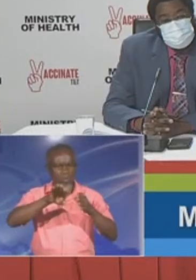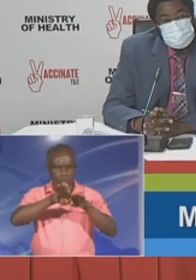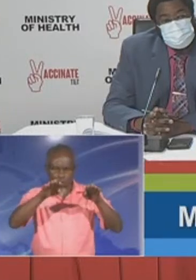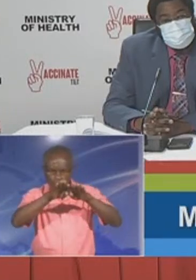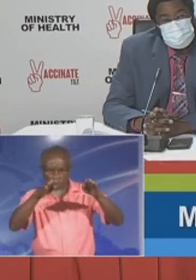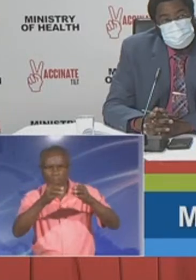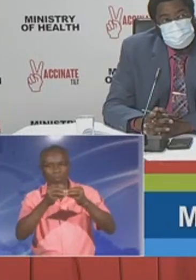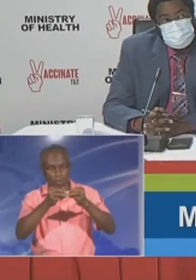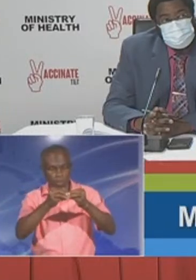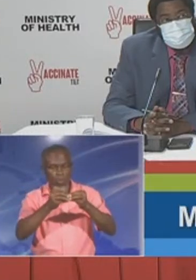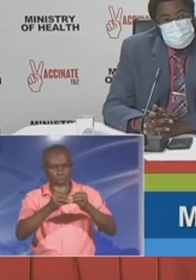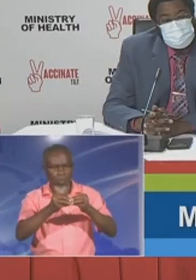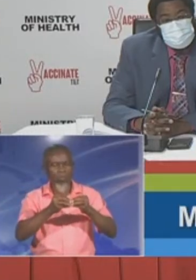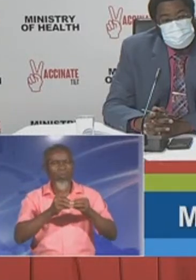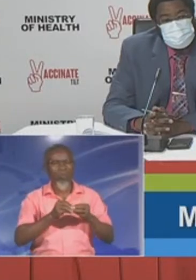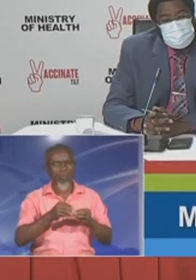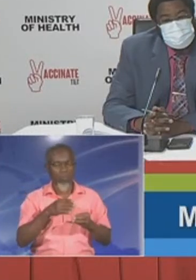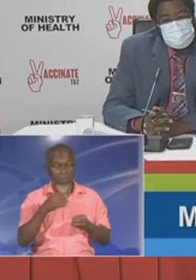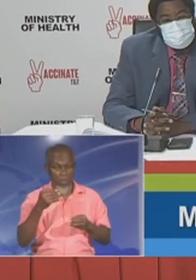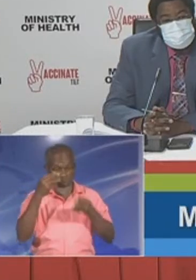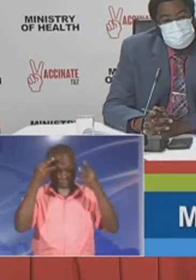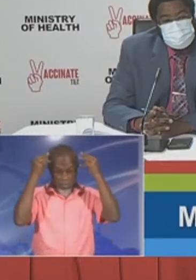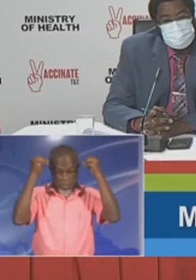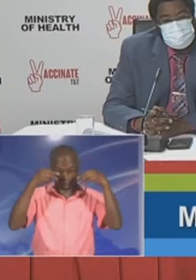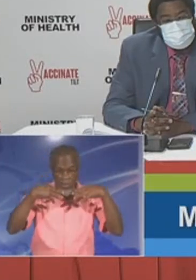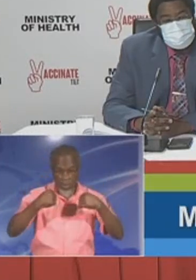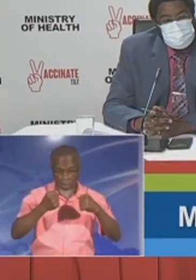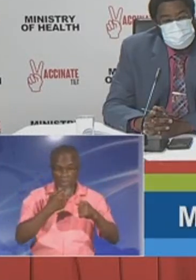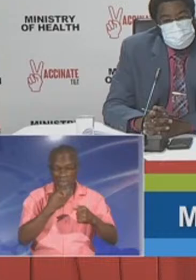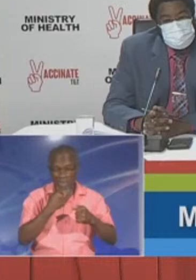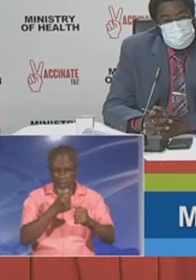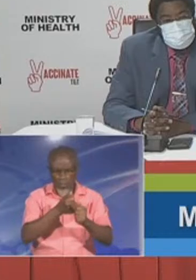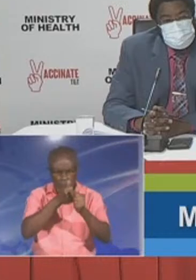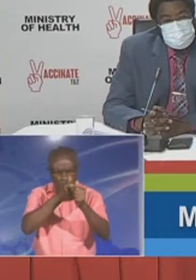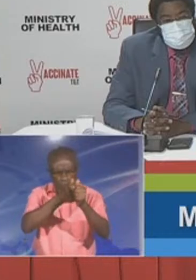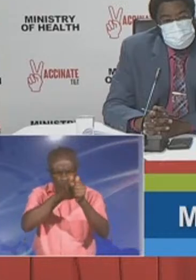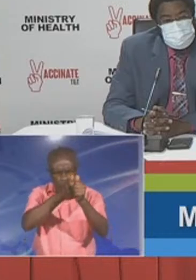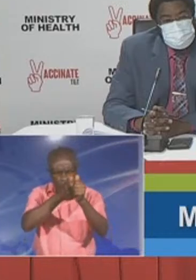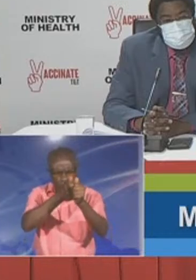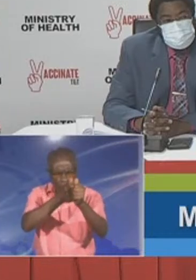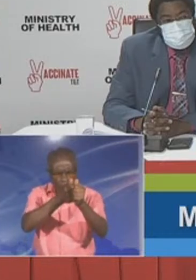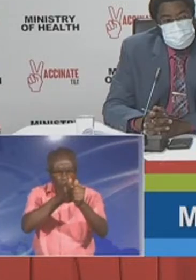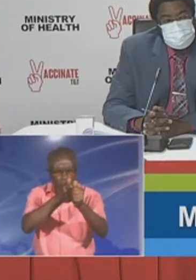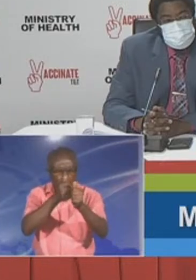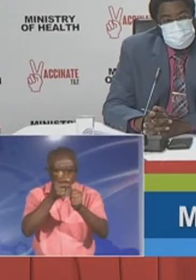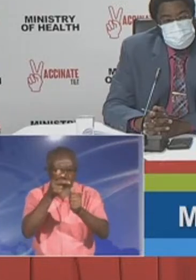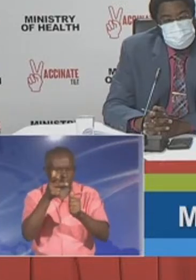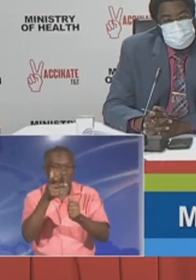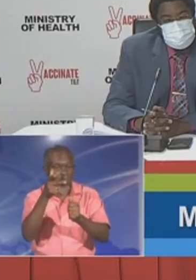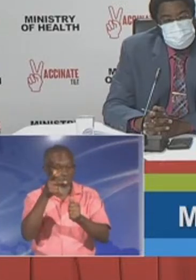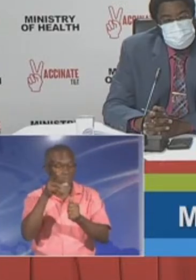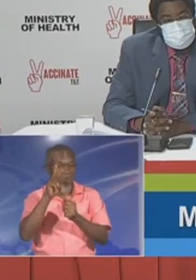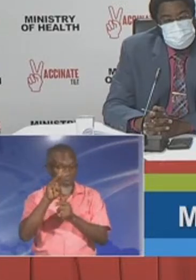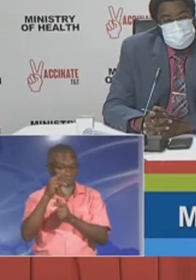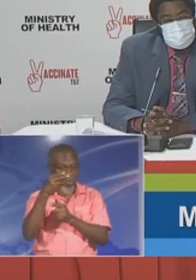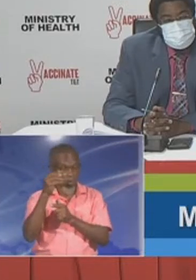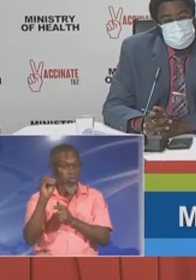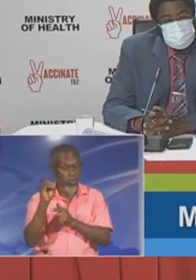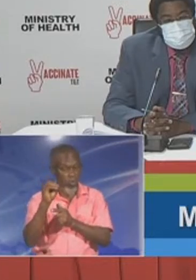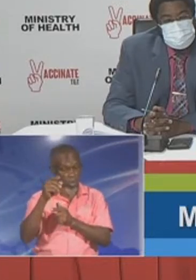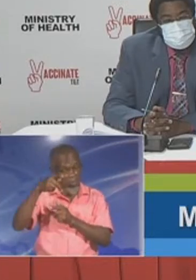in the pandemic, the Ministry of Health said it was following WHO guidelines. Just a few weeks ago, PAHO, a sub-agent of the